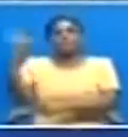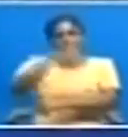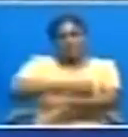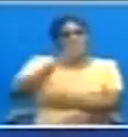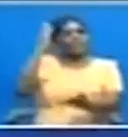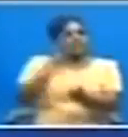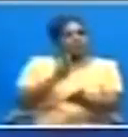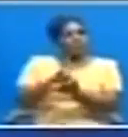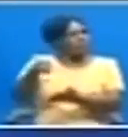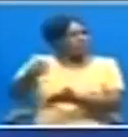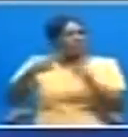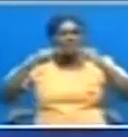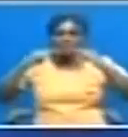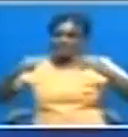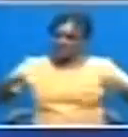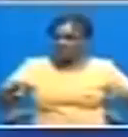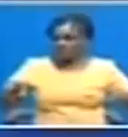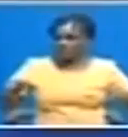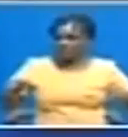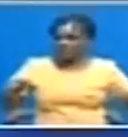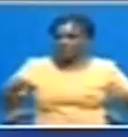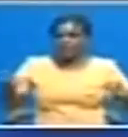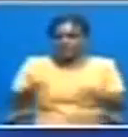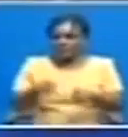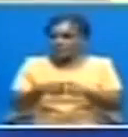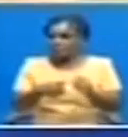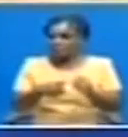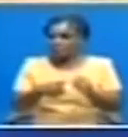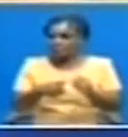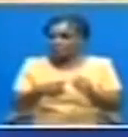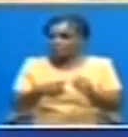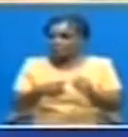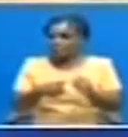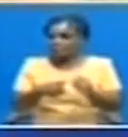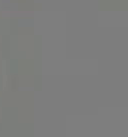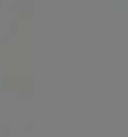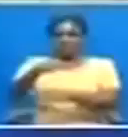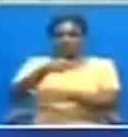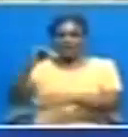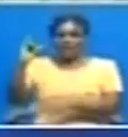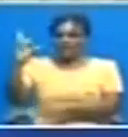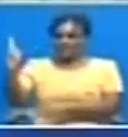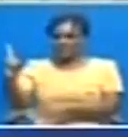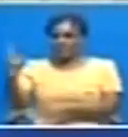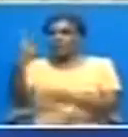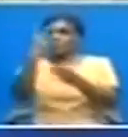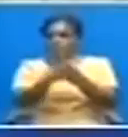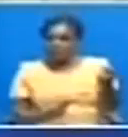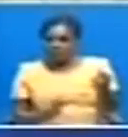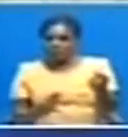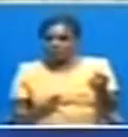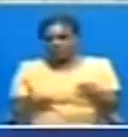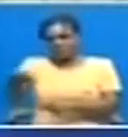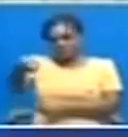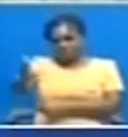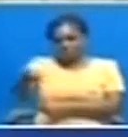indeed they were innocent. It goes on to give damning revelations that despite school identification cards with them, they